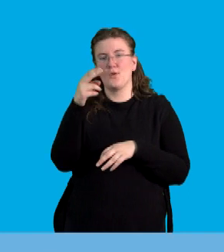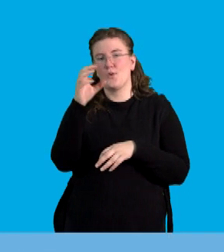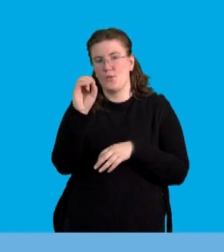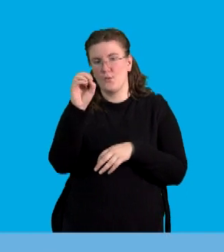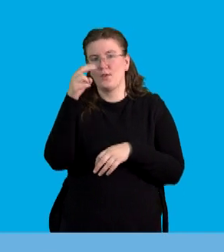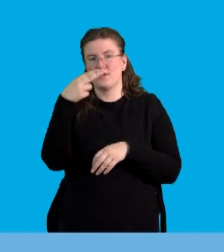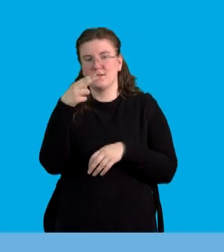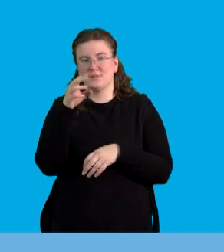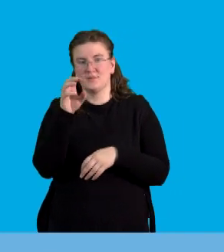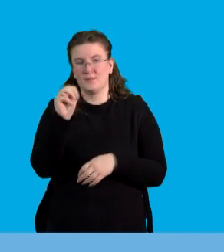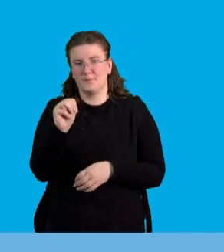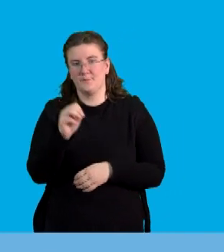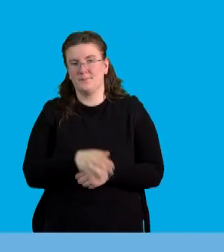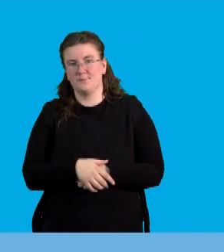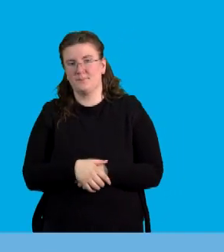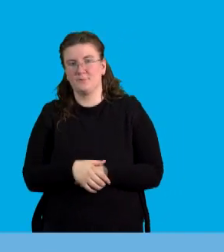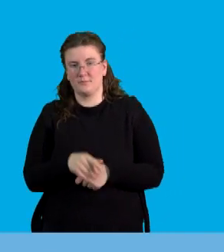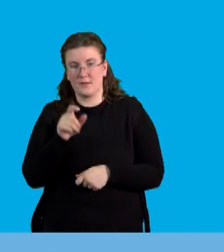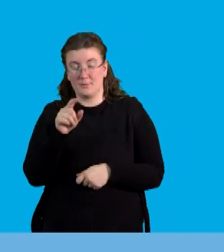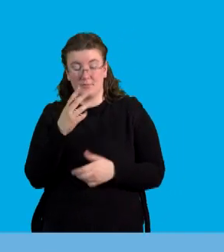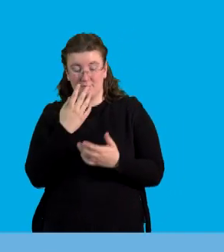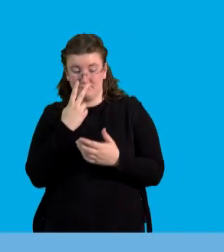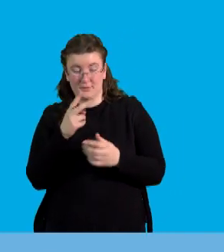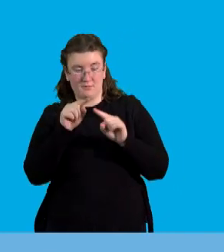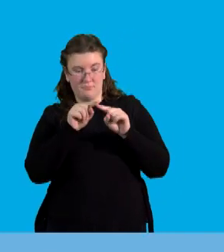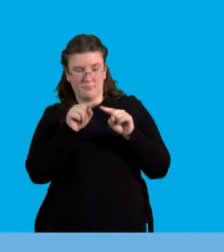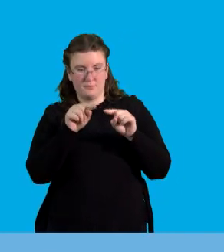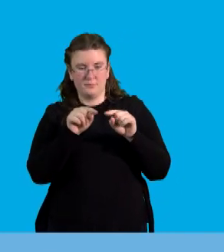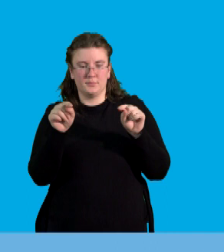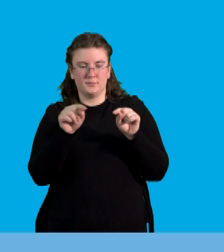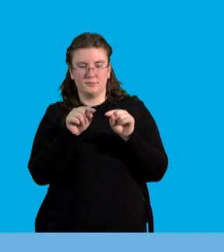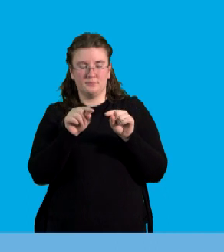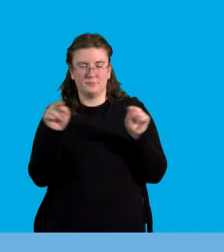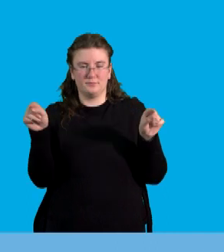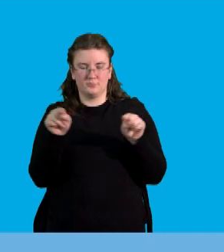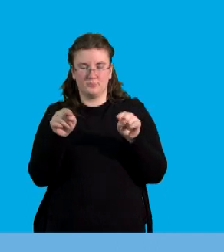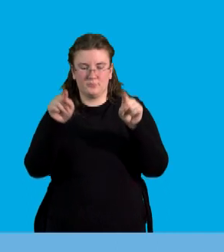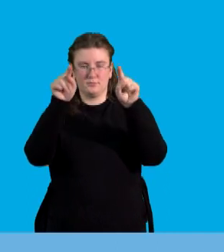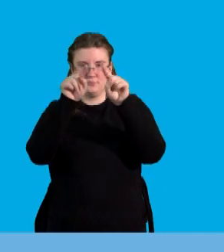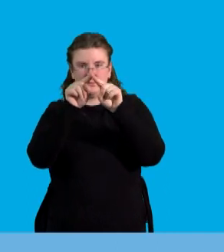symbol for ohm is the Greek symbol, the omega. So that is now the symbol for ohm.